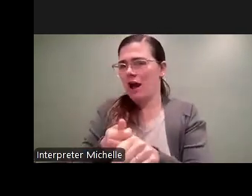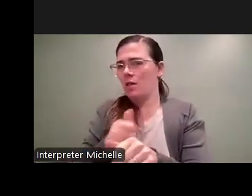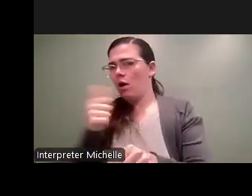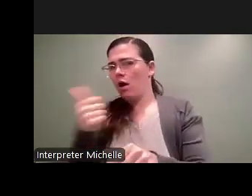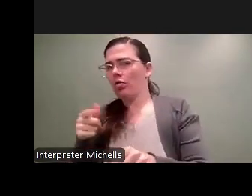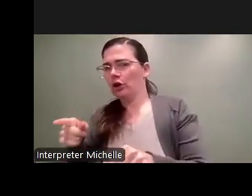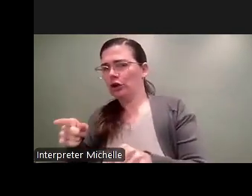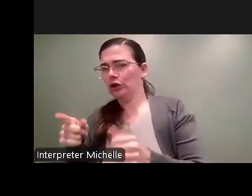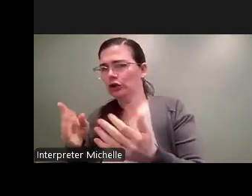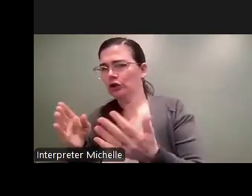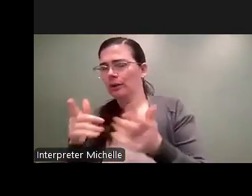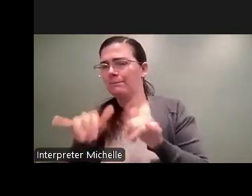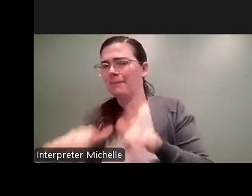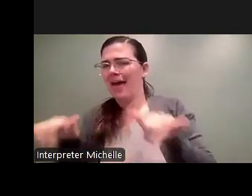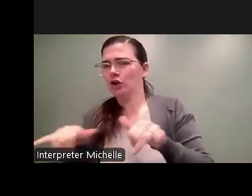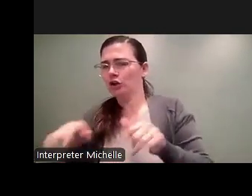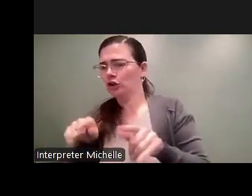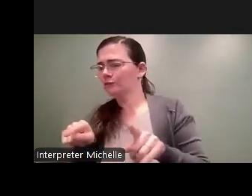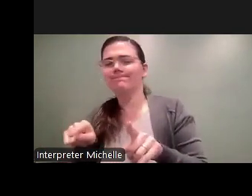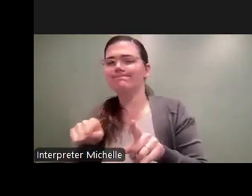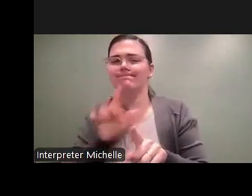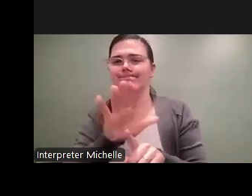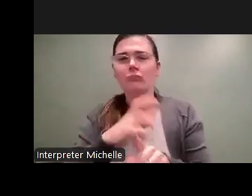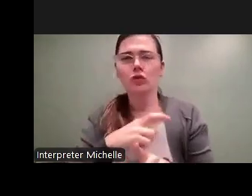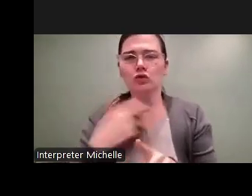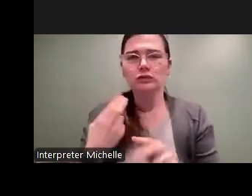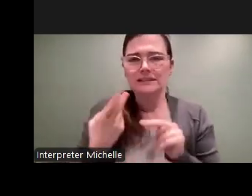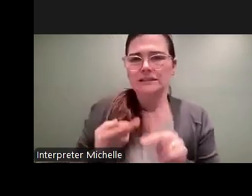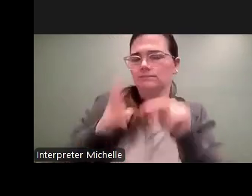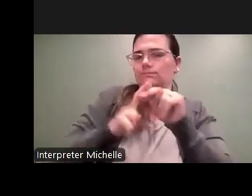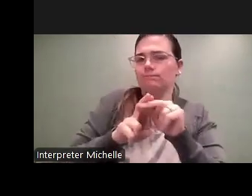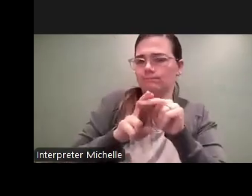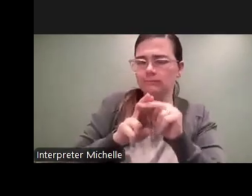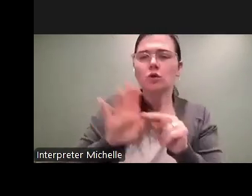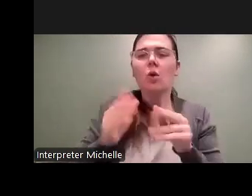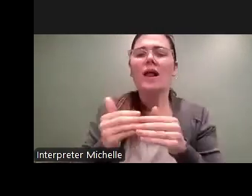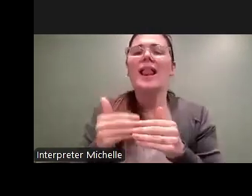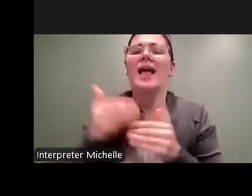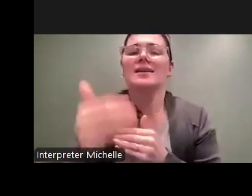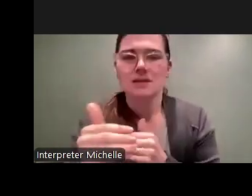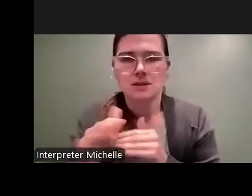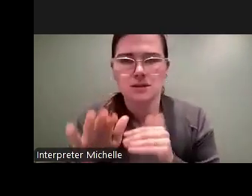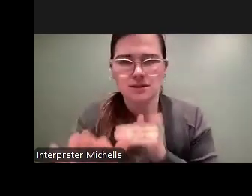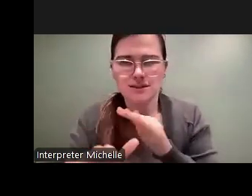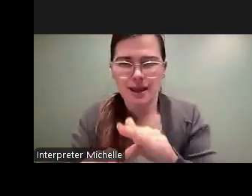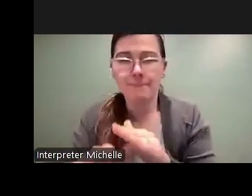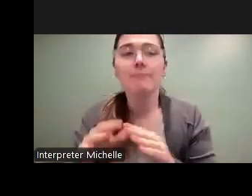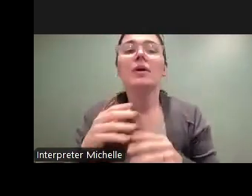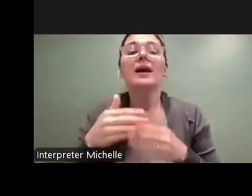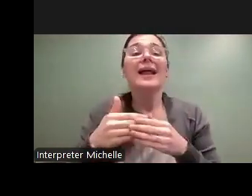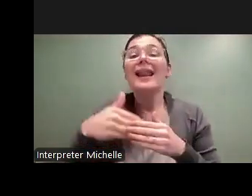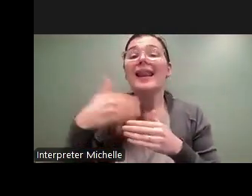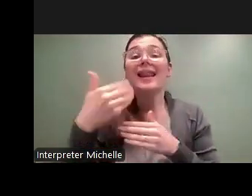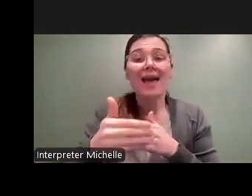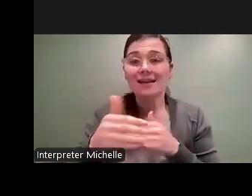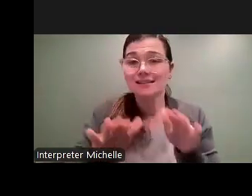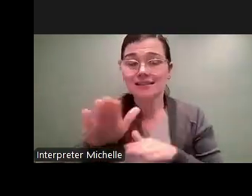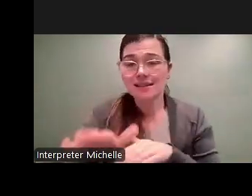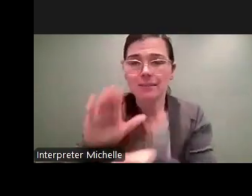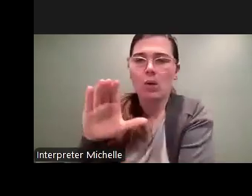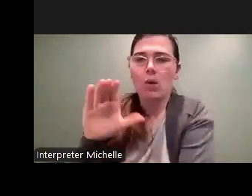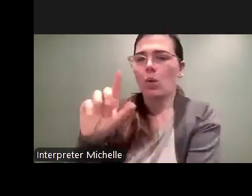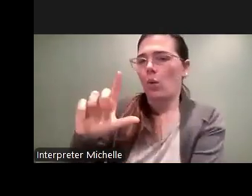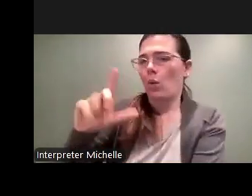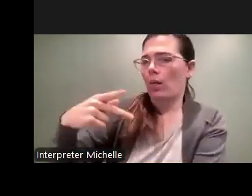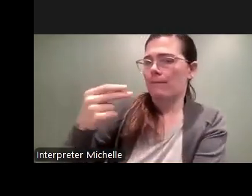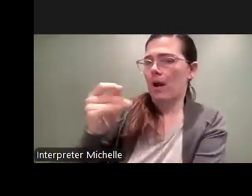to treat is high enough that we have to go to the next step, which is a colposcopy. And during a colposcopy,